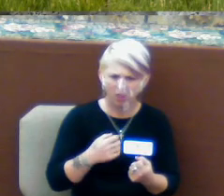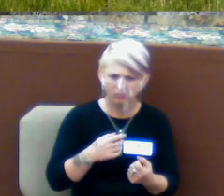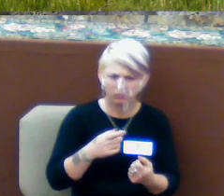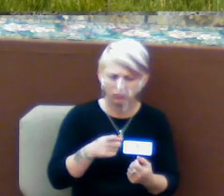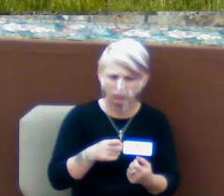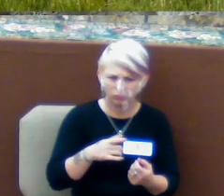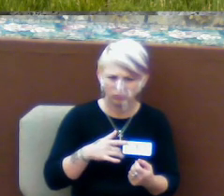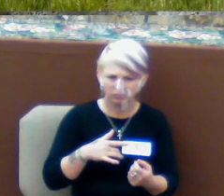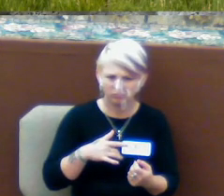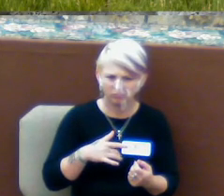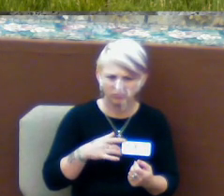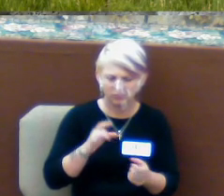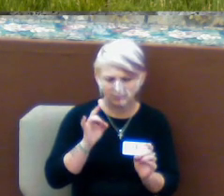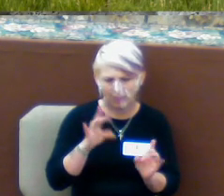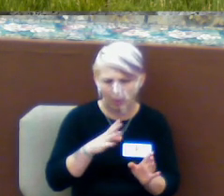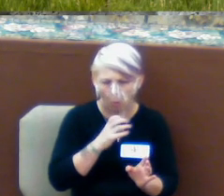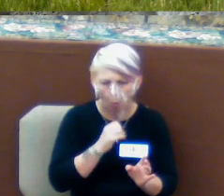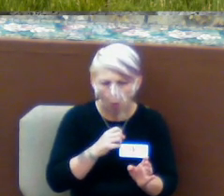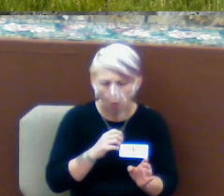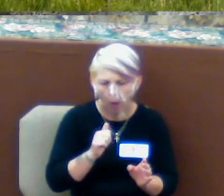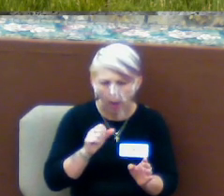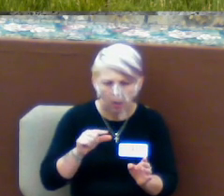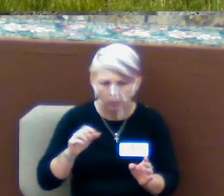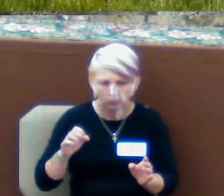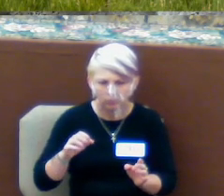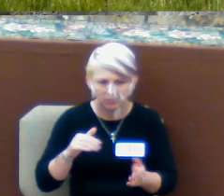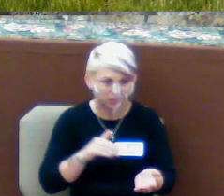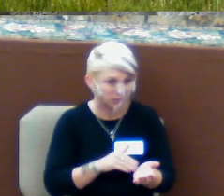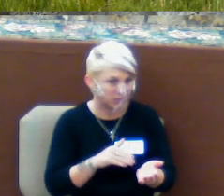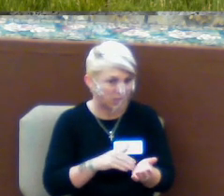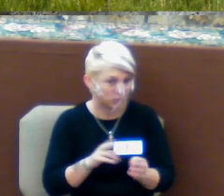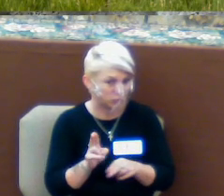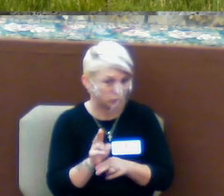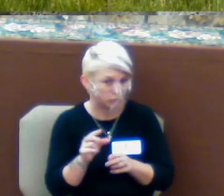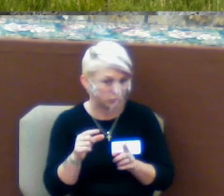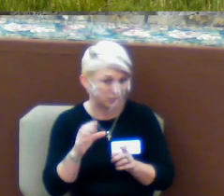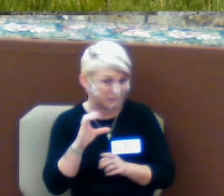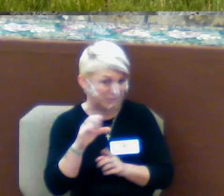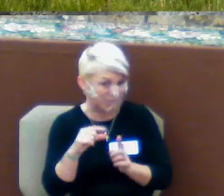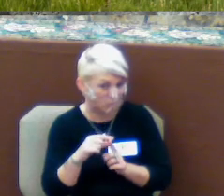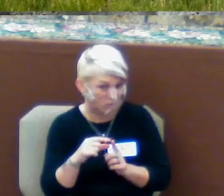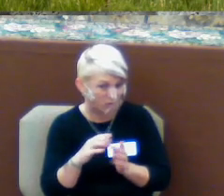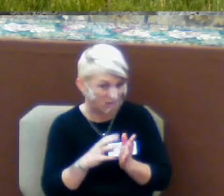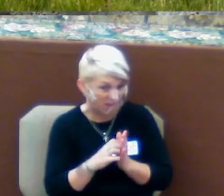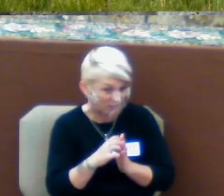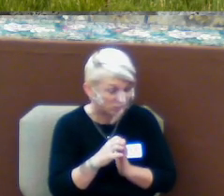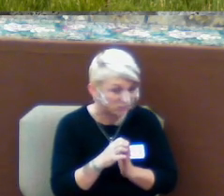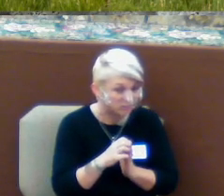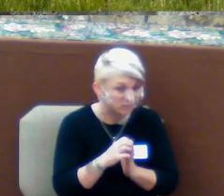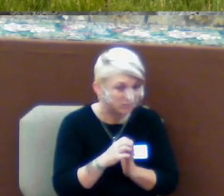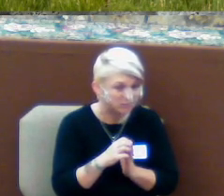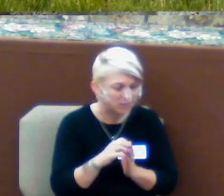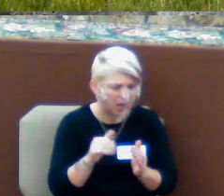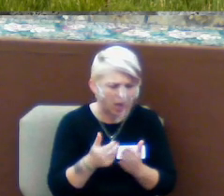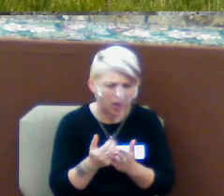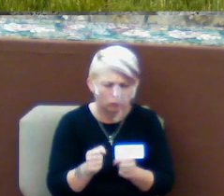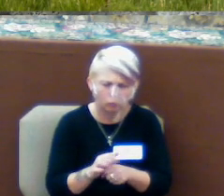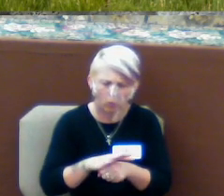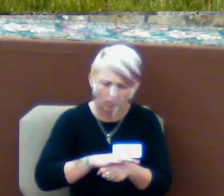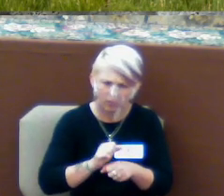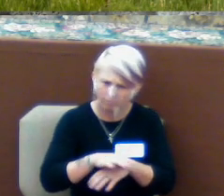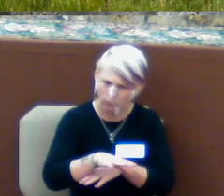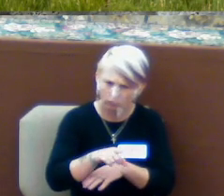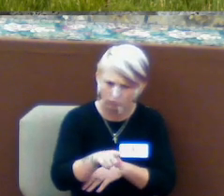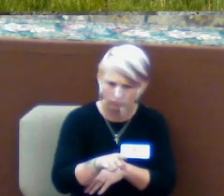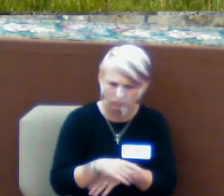getting the best of you? Has a doctor used the C word with you, cancer? How has COVID-19 affected